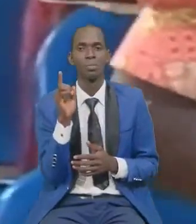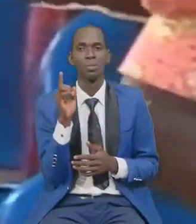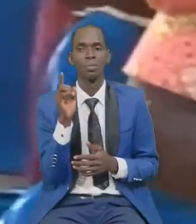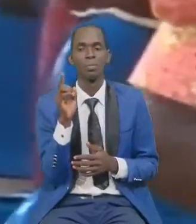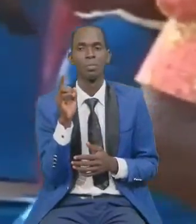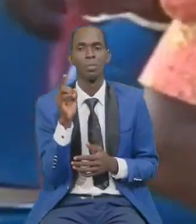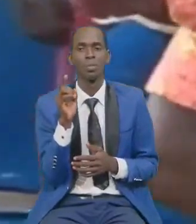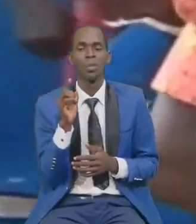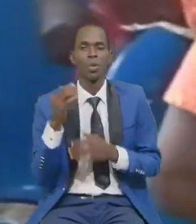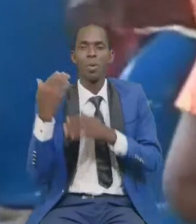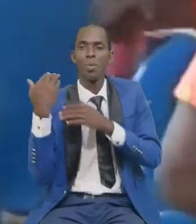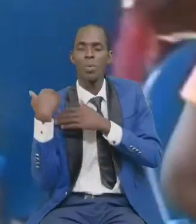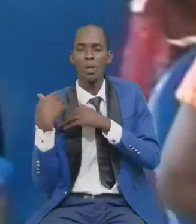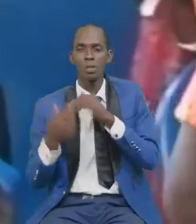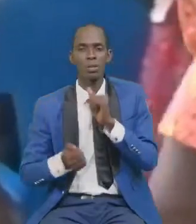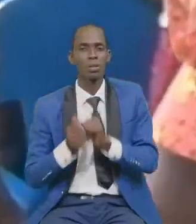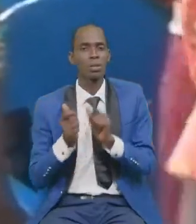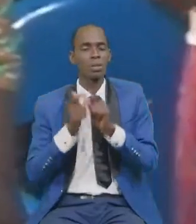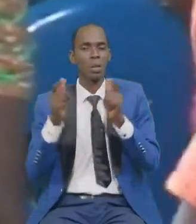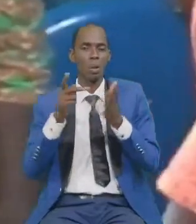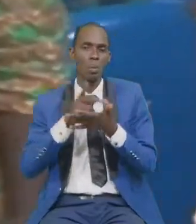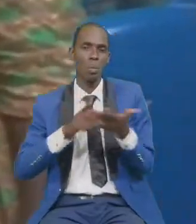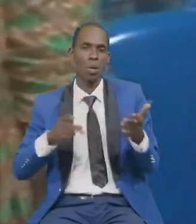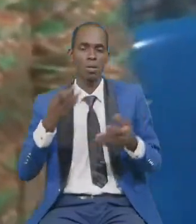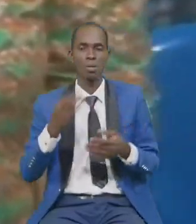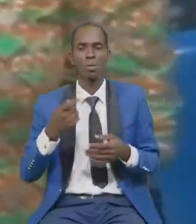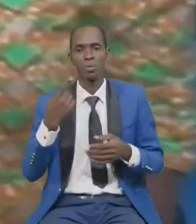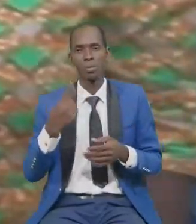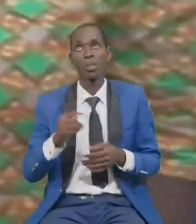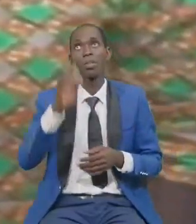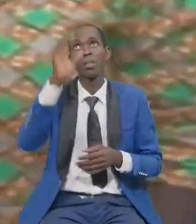the greater part of the cross.